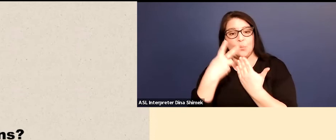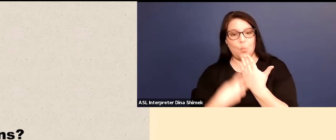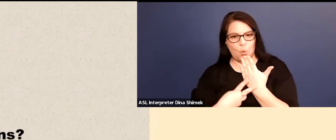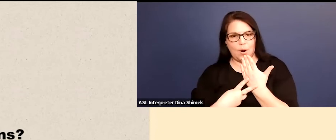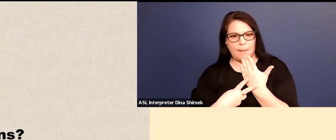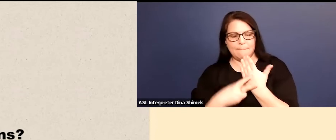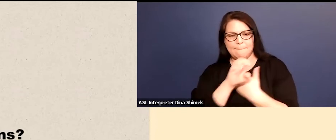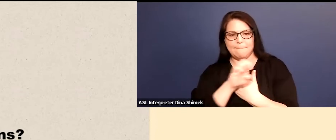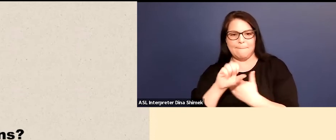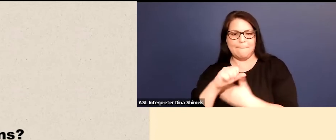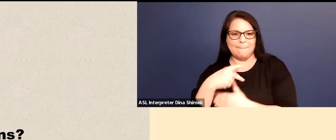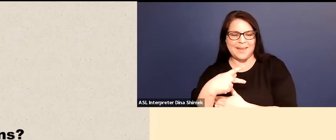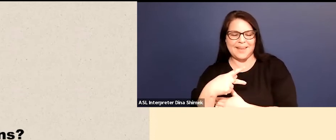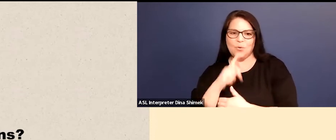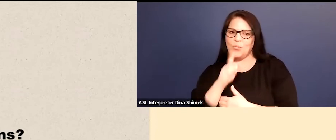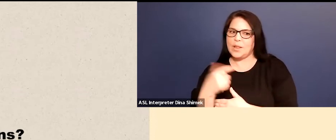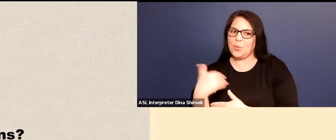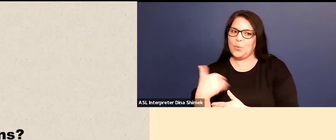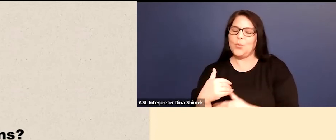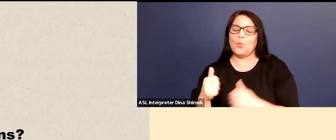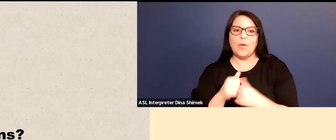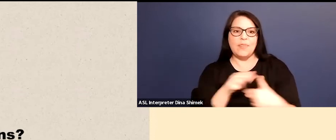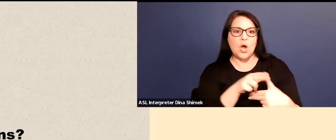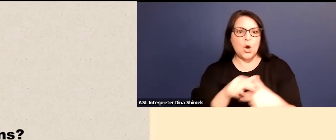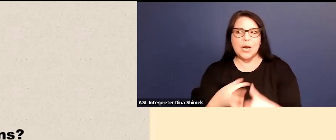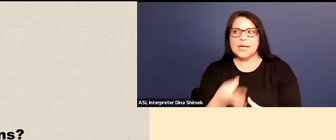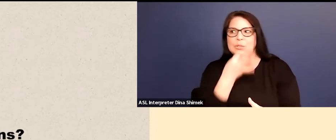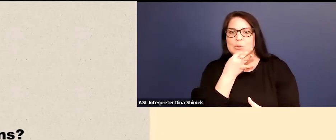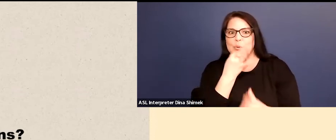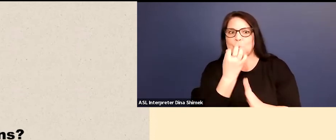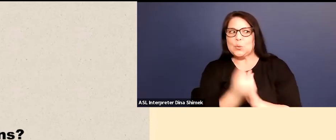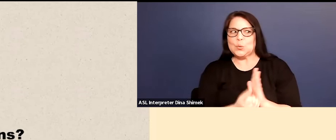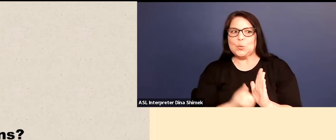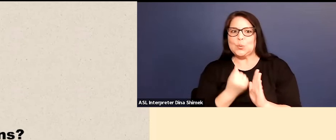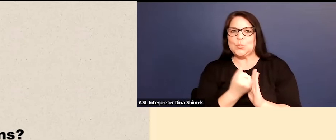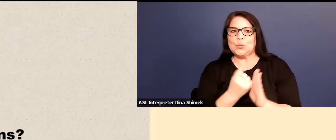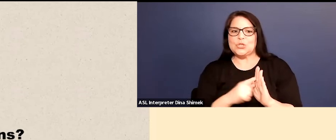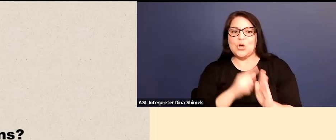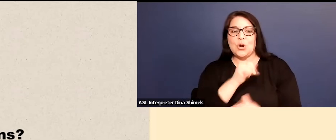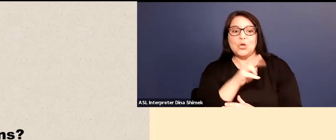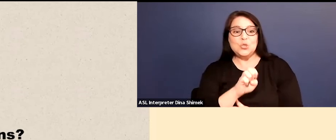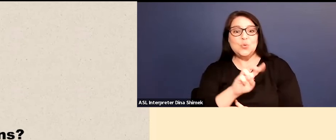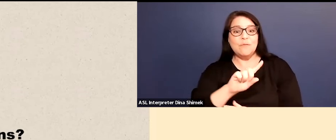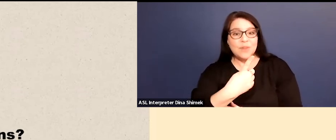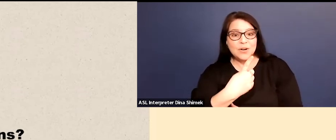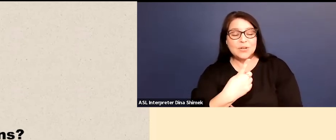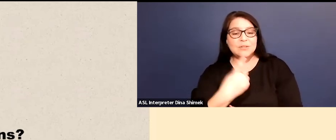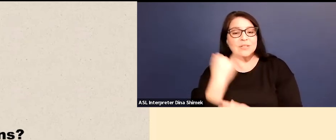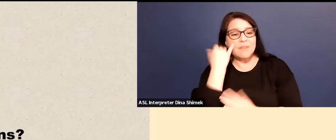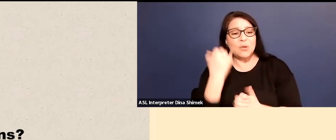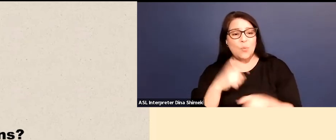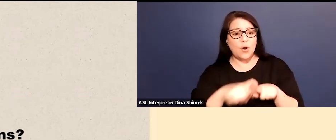can't miss the opportunity now with hurricane season around the corner on June 1st, that if you want to